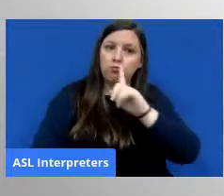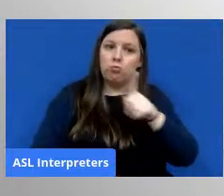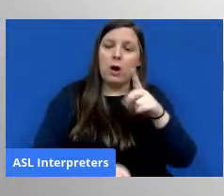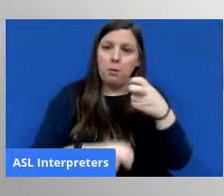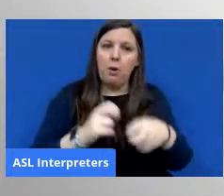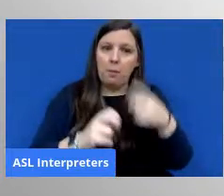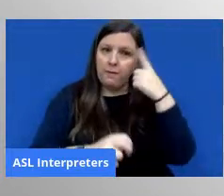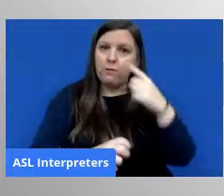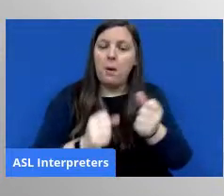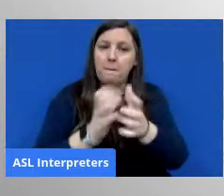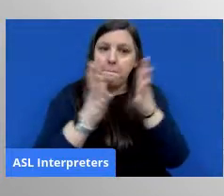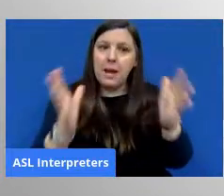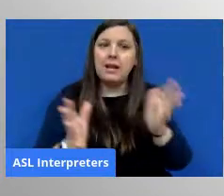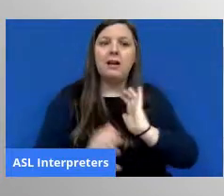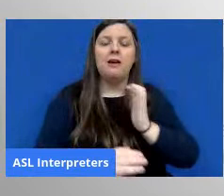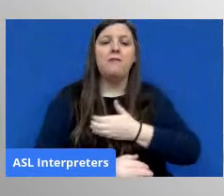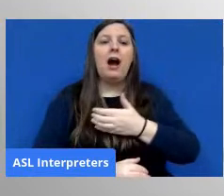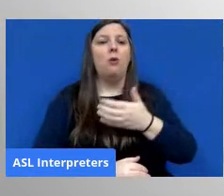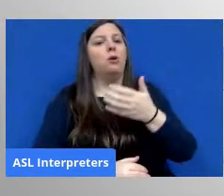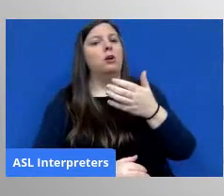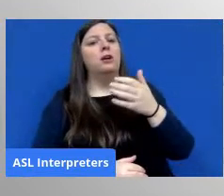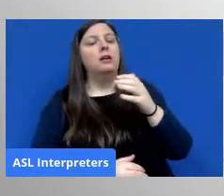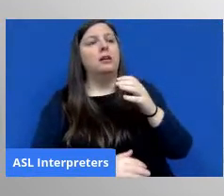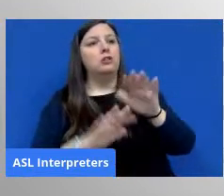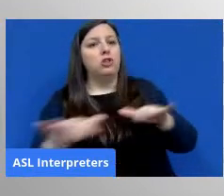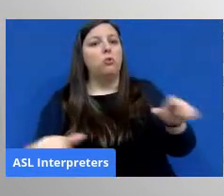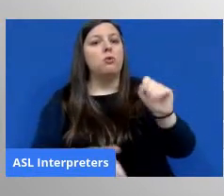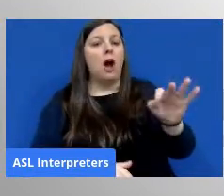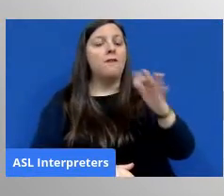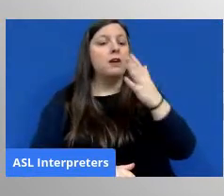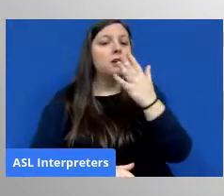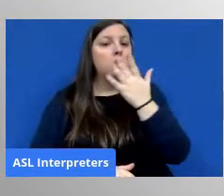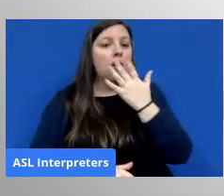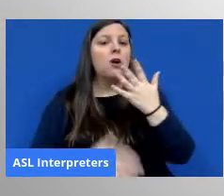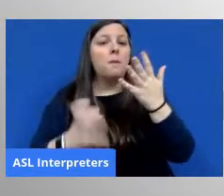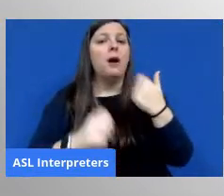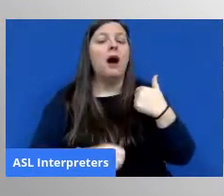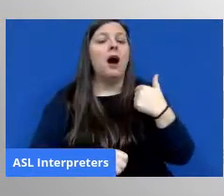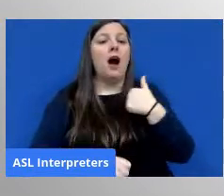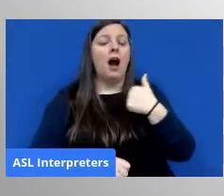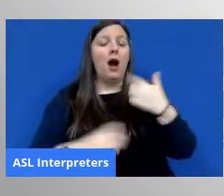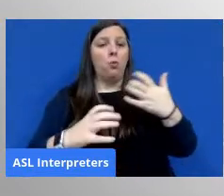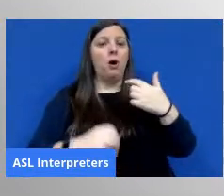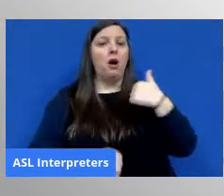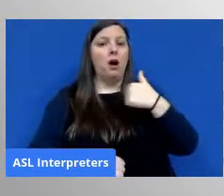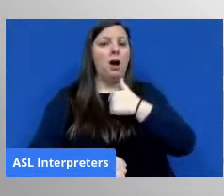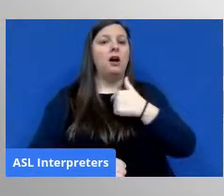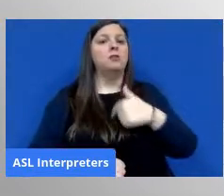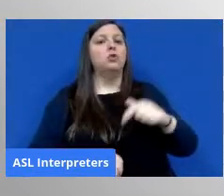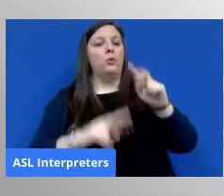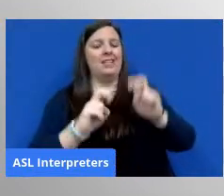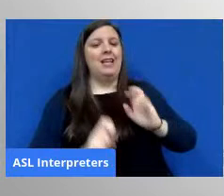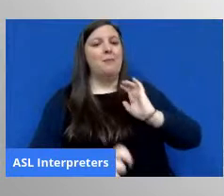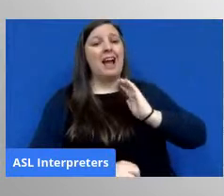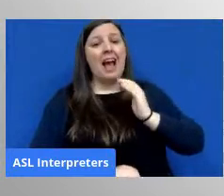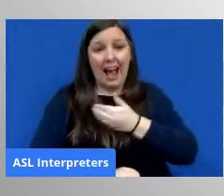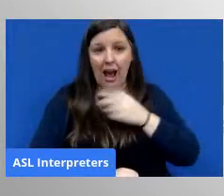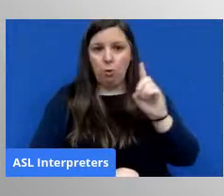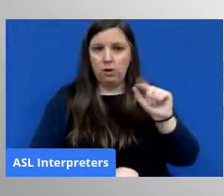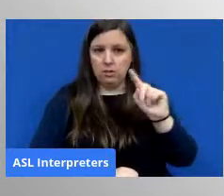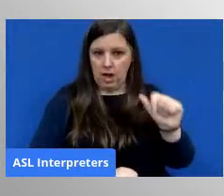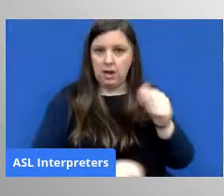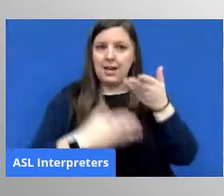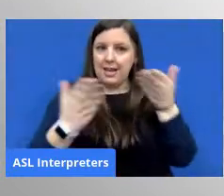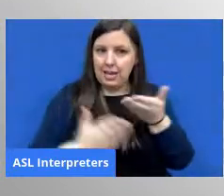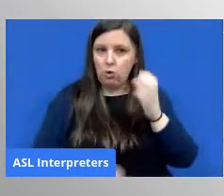like for us to carefully examine our data for Athens Clarke County, and not to ignore the